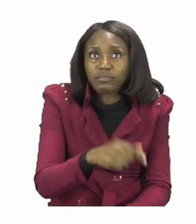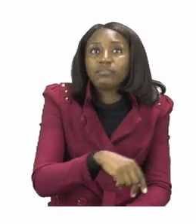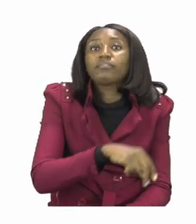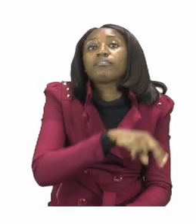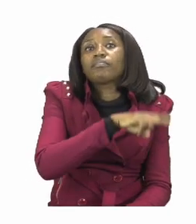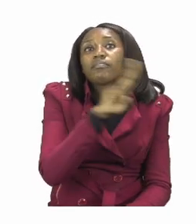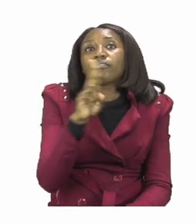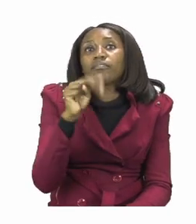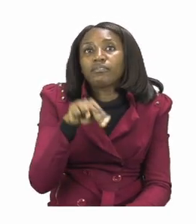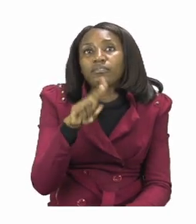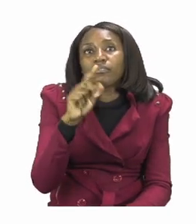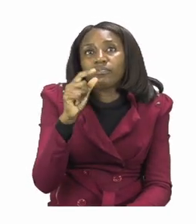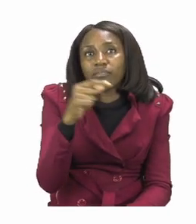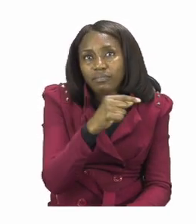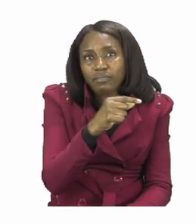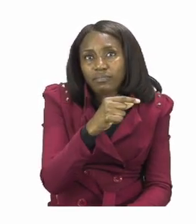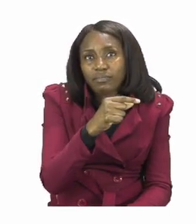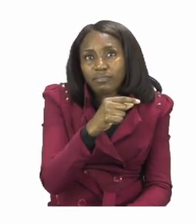hug,